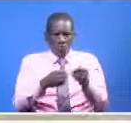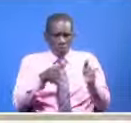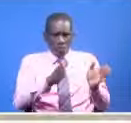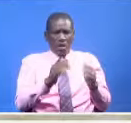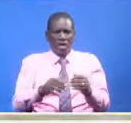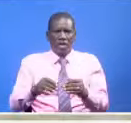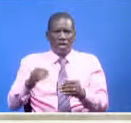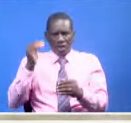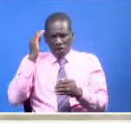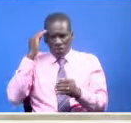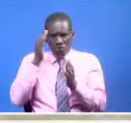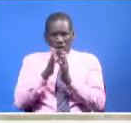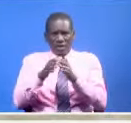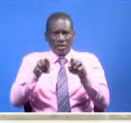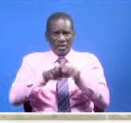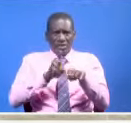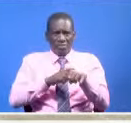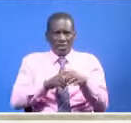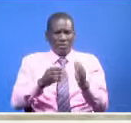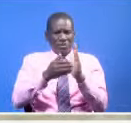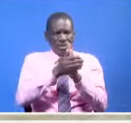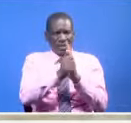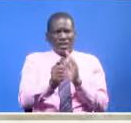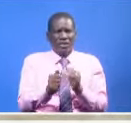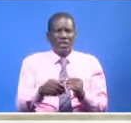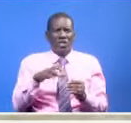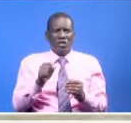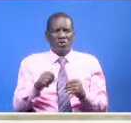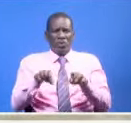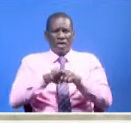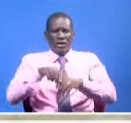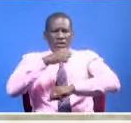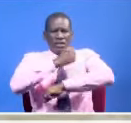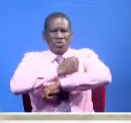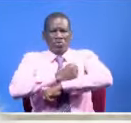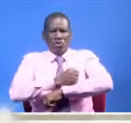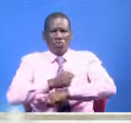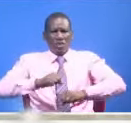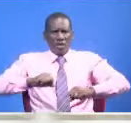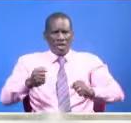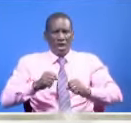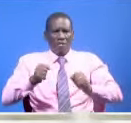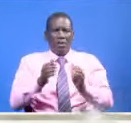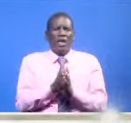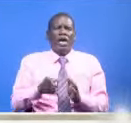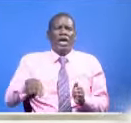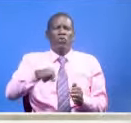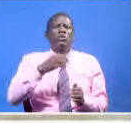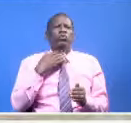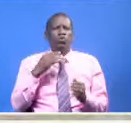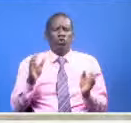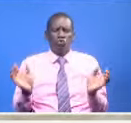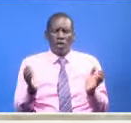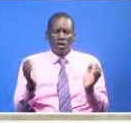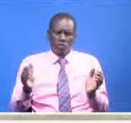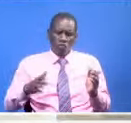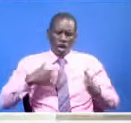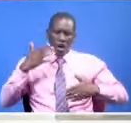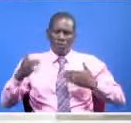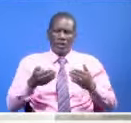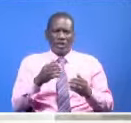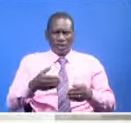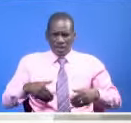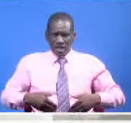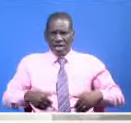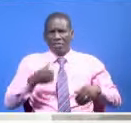academics and at the same time talent. So as a school, we are really proud and we want to really appreciate these young men who have done us